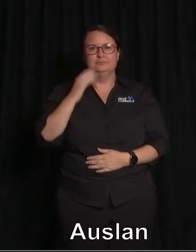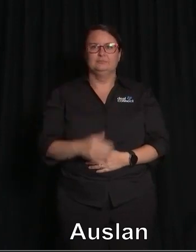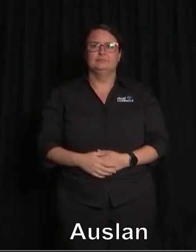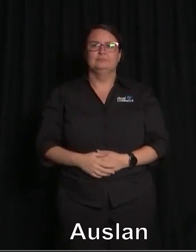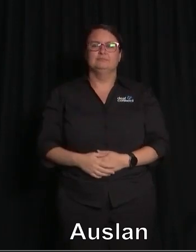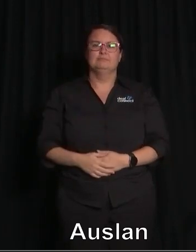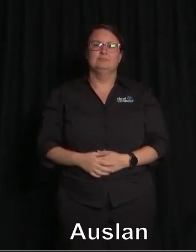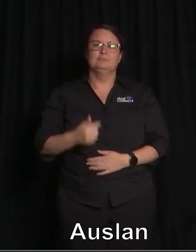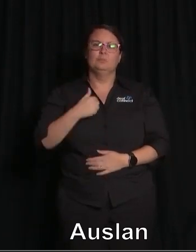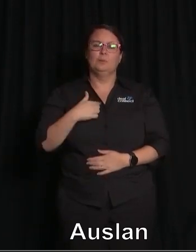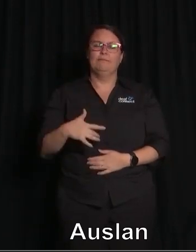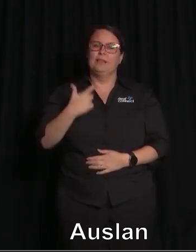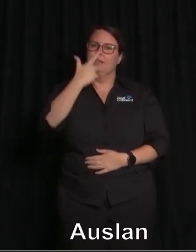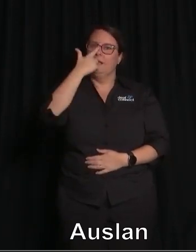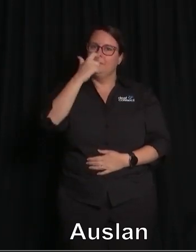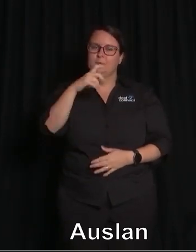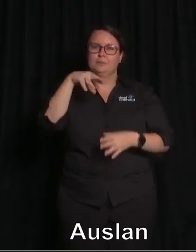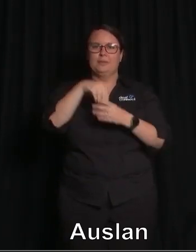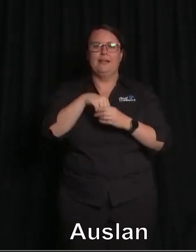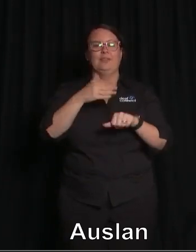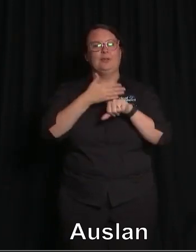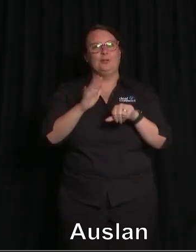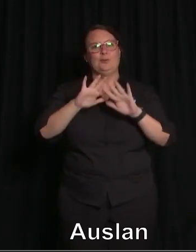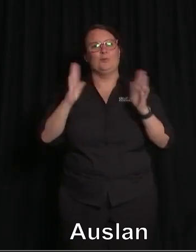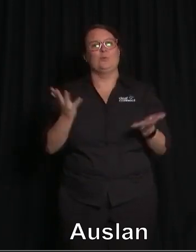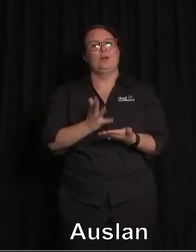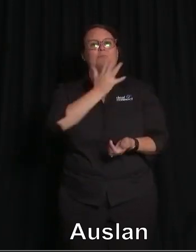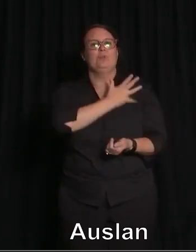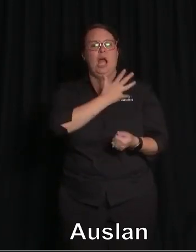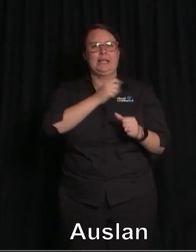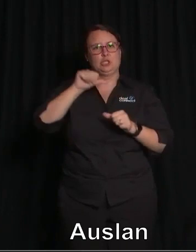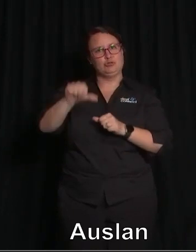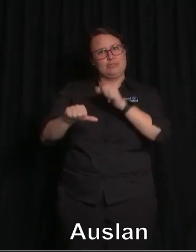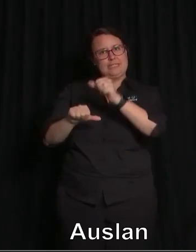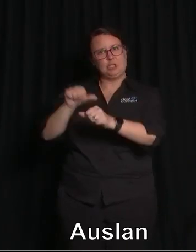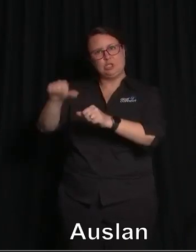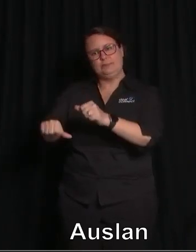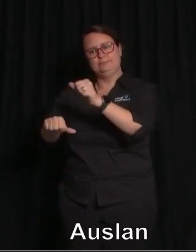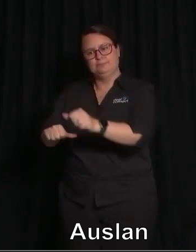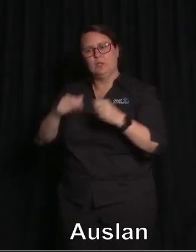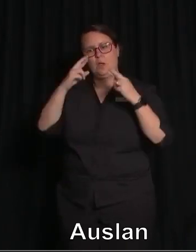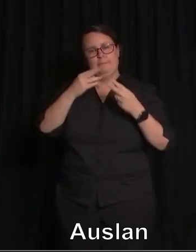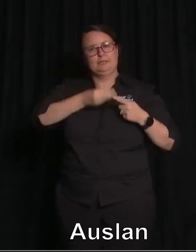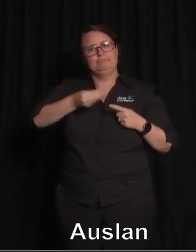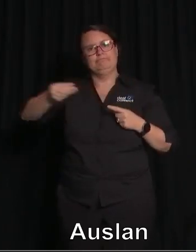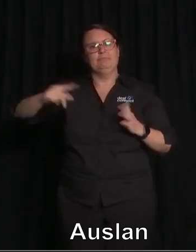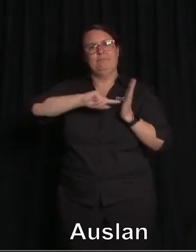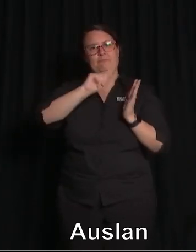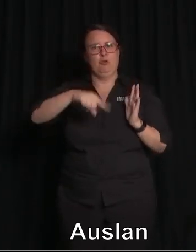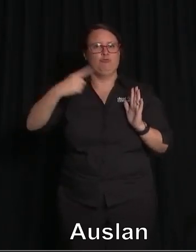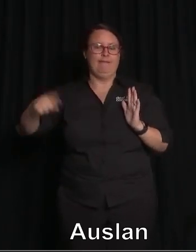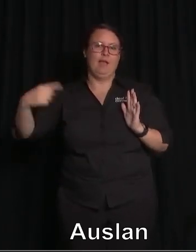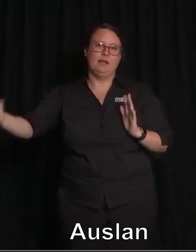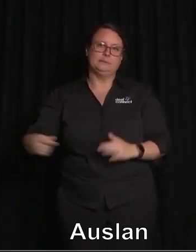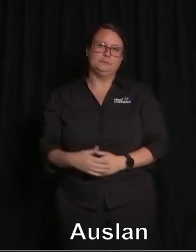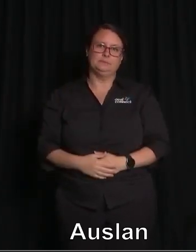humbled to be a part of this new WorldPride tradition, and we hope this tradition will be carried on forever. When